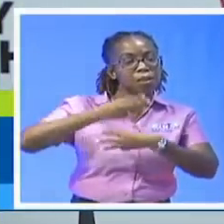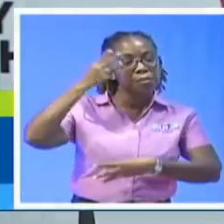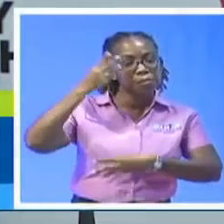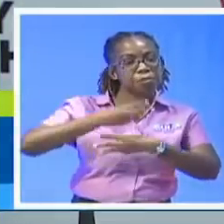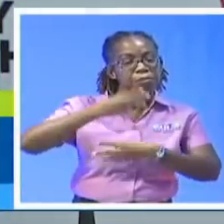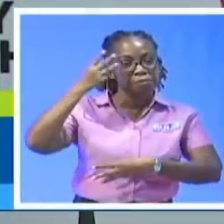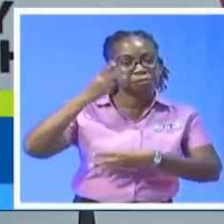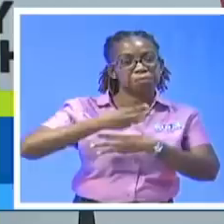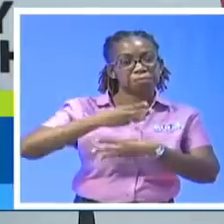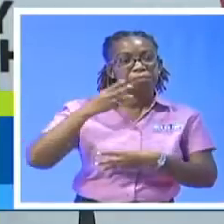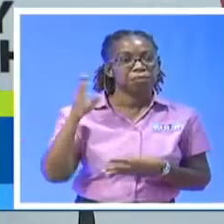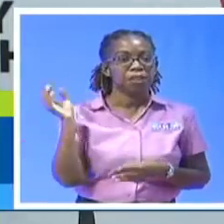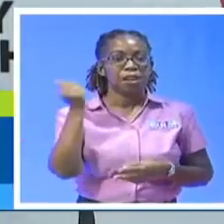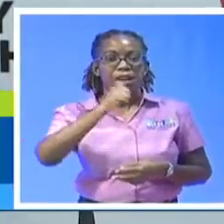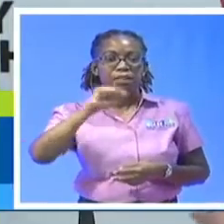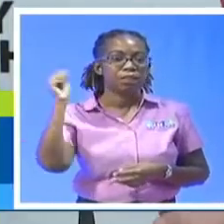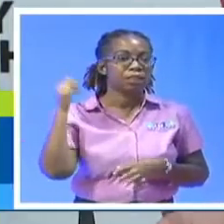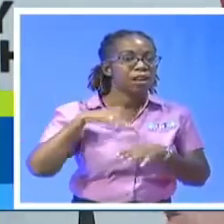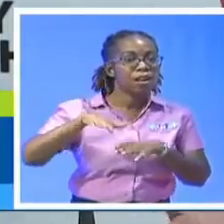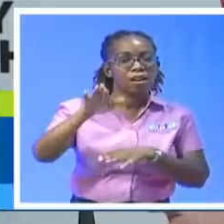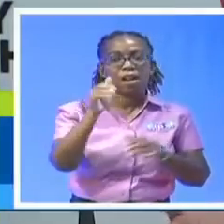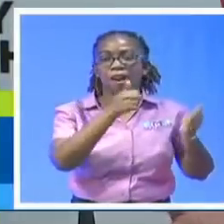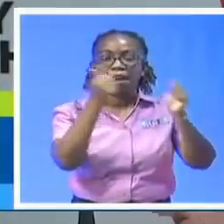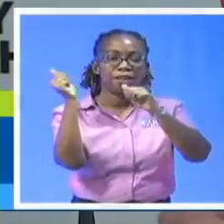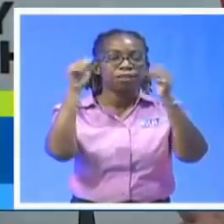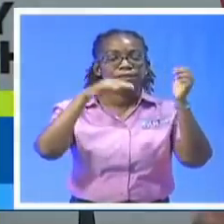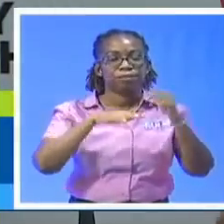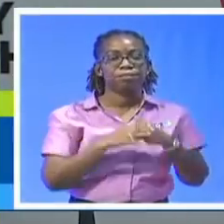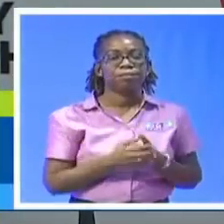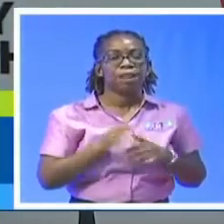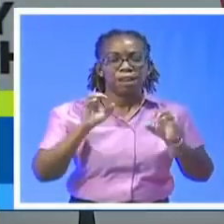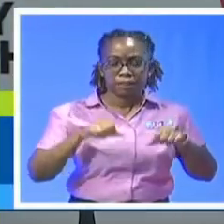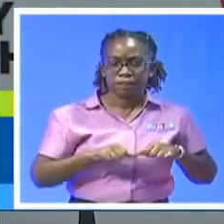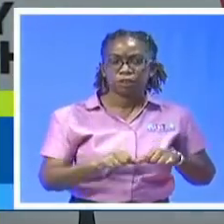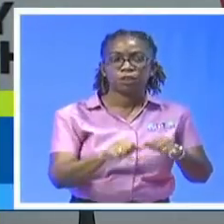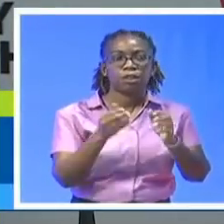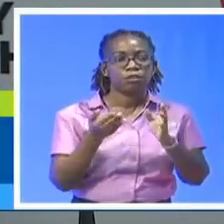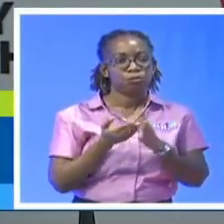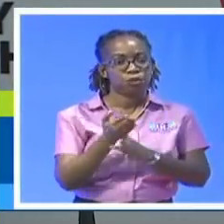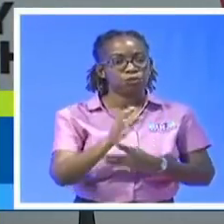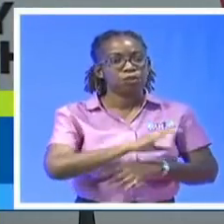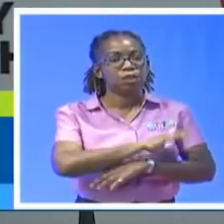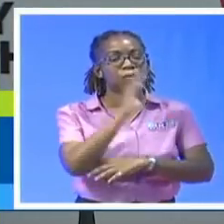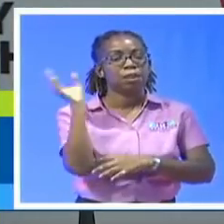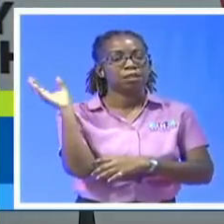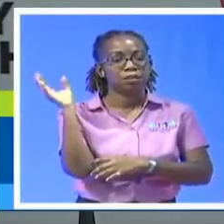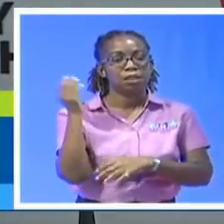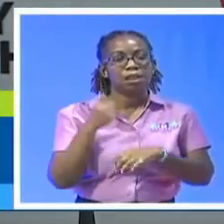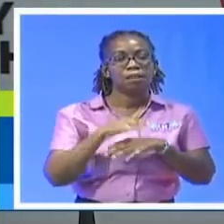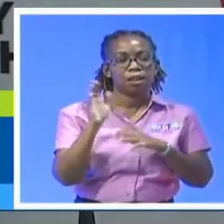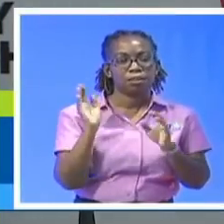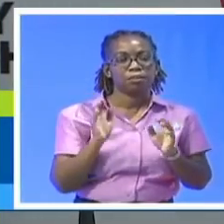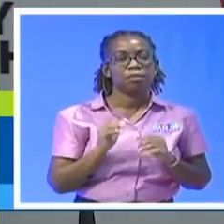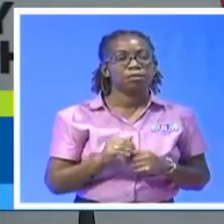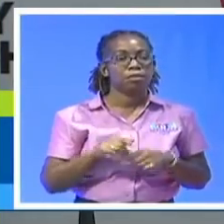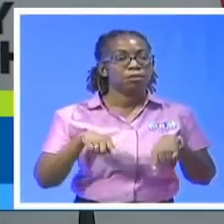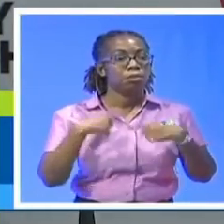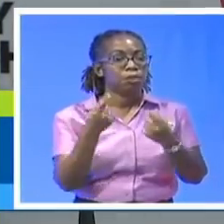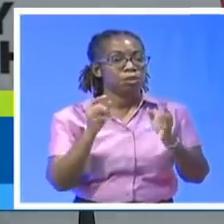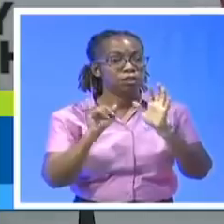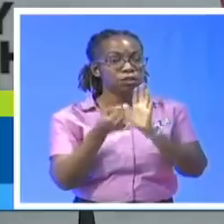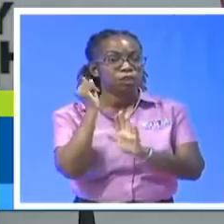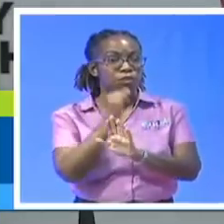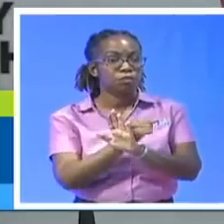possible so that we could come through this Christmas period that we are approaching and go into January and